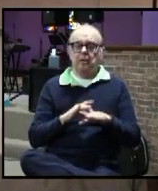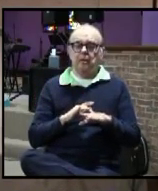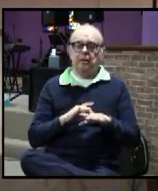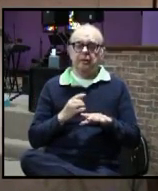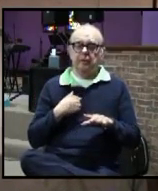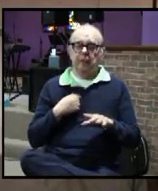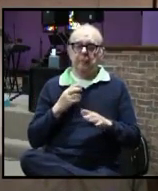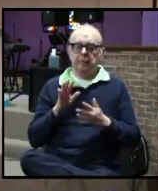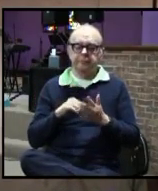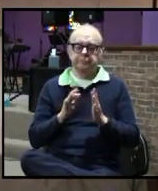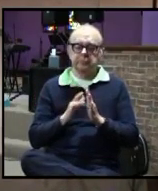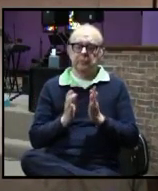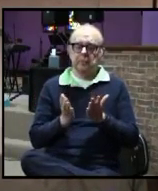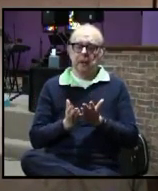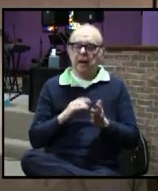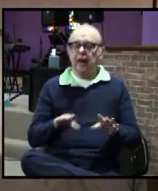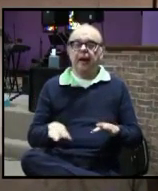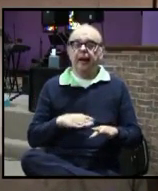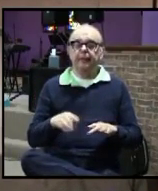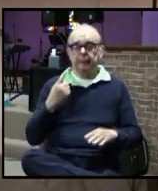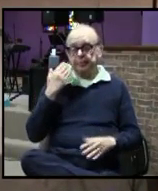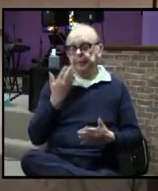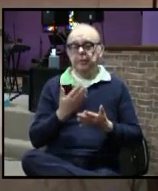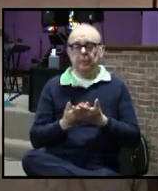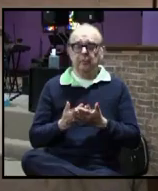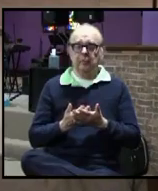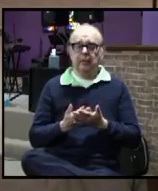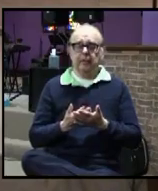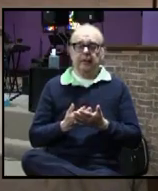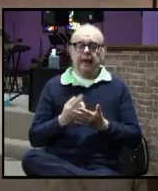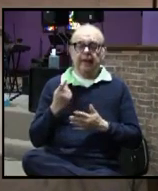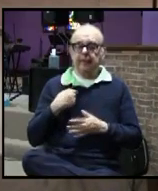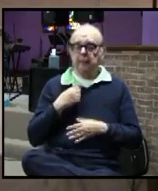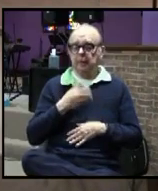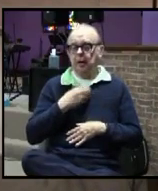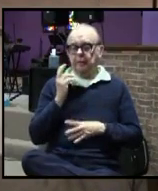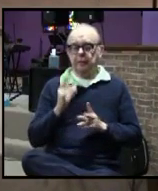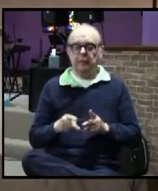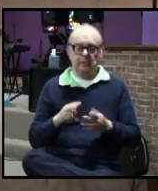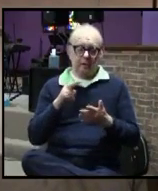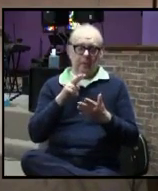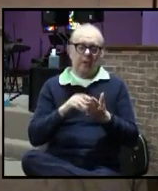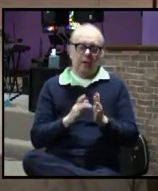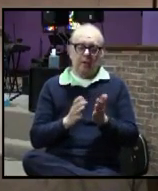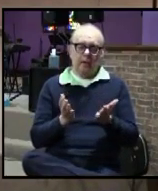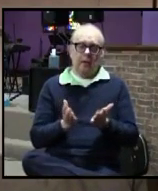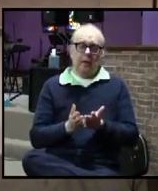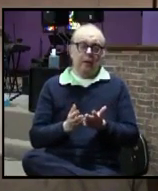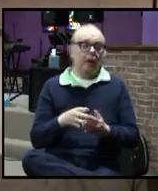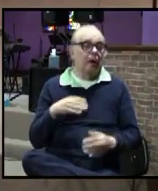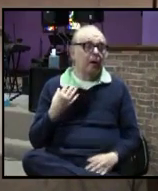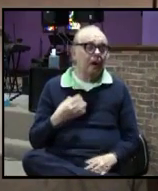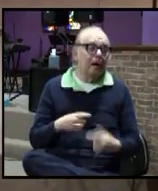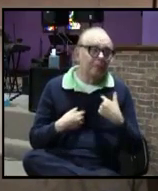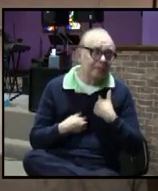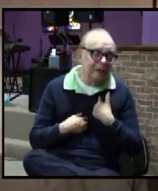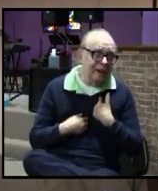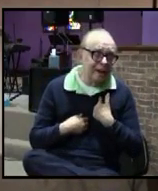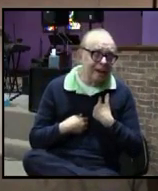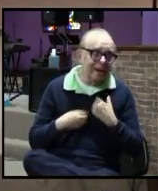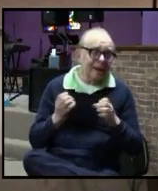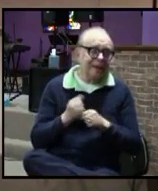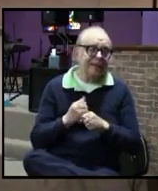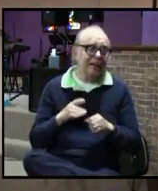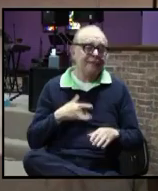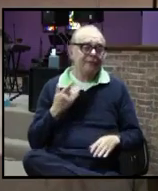about reading the Bible is, you know, I think I'm doing pretty good and I think I'm a pretty awesome guy. And then I'll read something in the Bible and go, man,